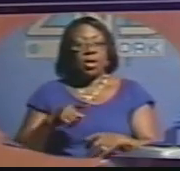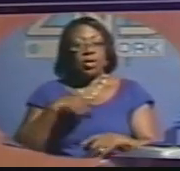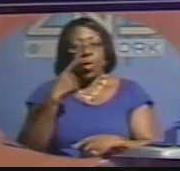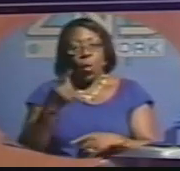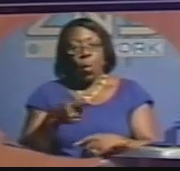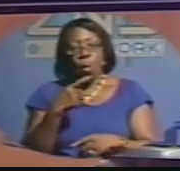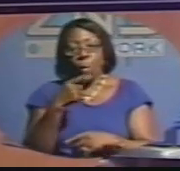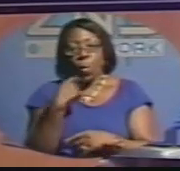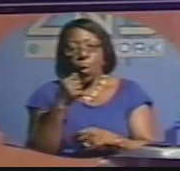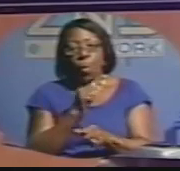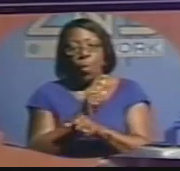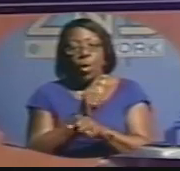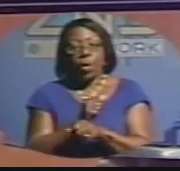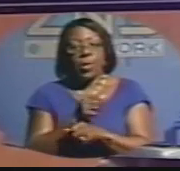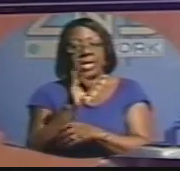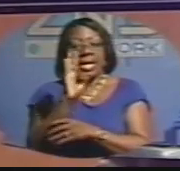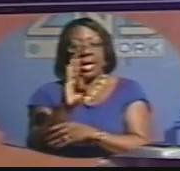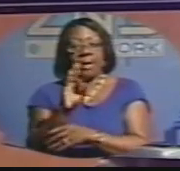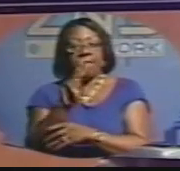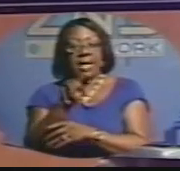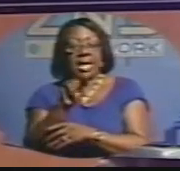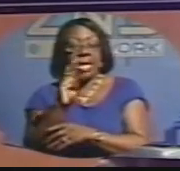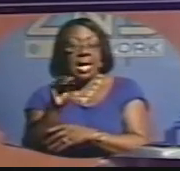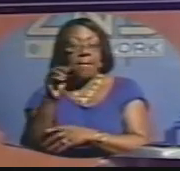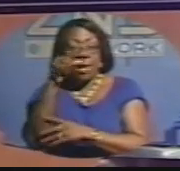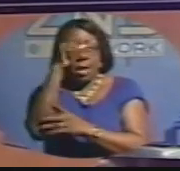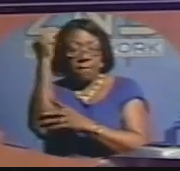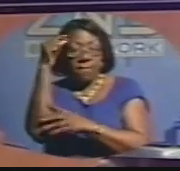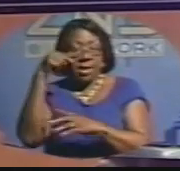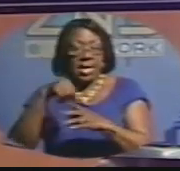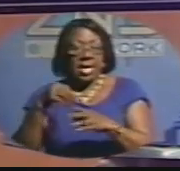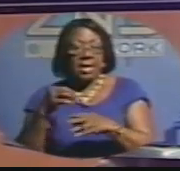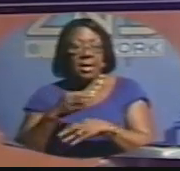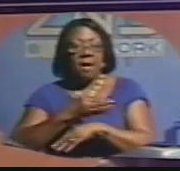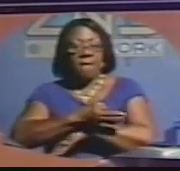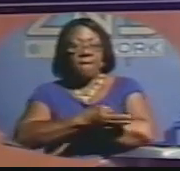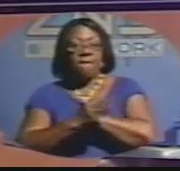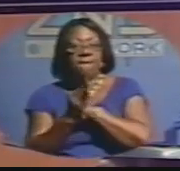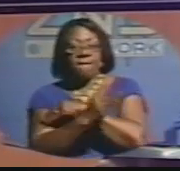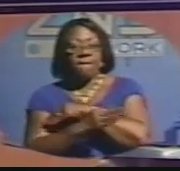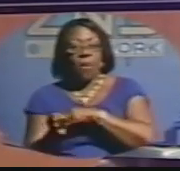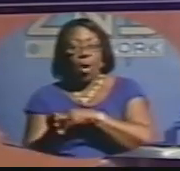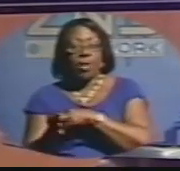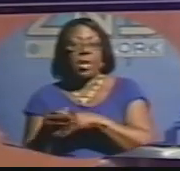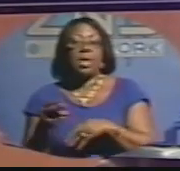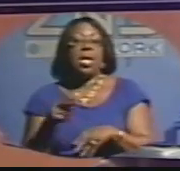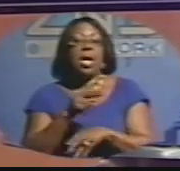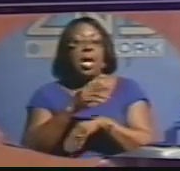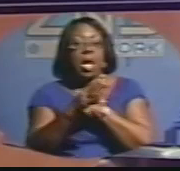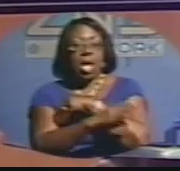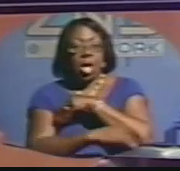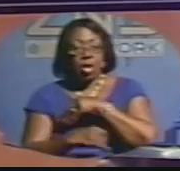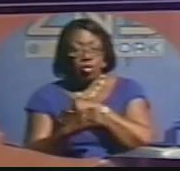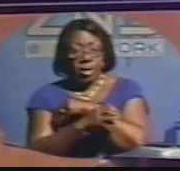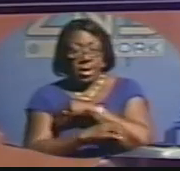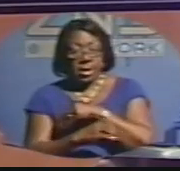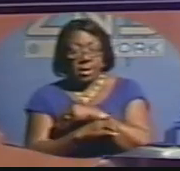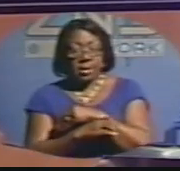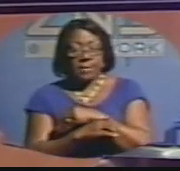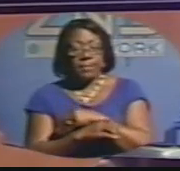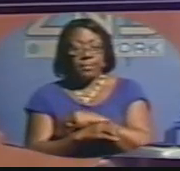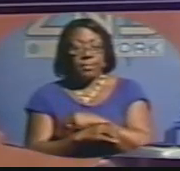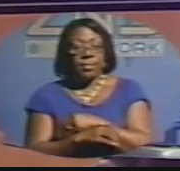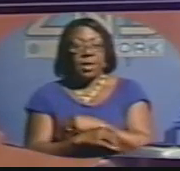administration. According to Foreign Affairs and Immigration Minister Fred Mitchell, he's awaiting a confirmed list of potential diplomatic